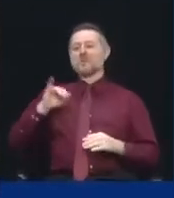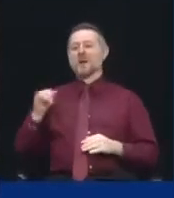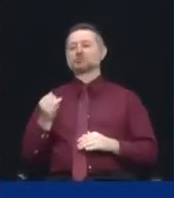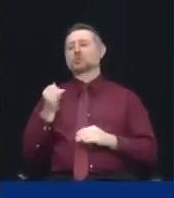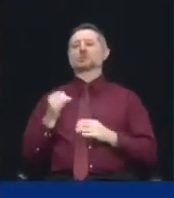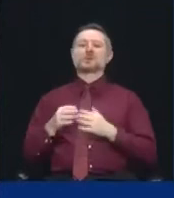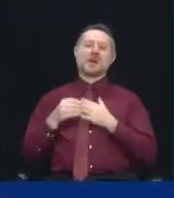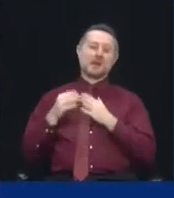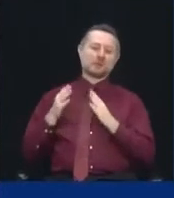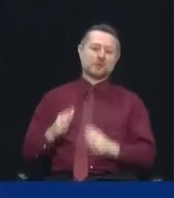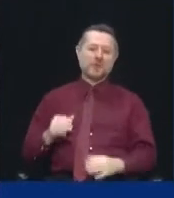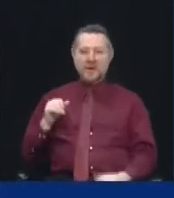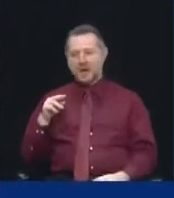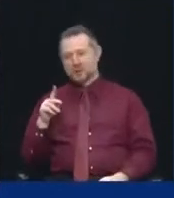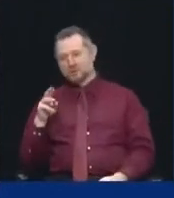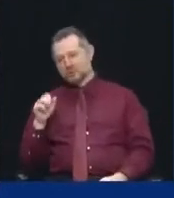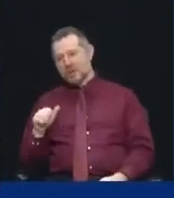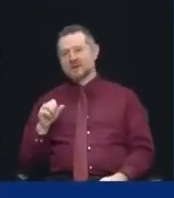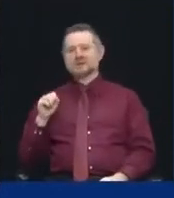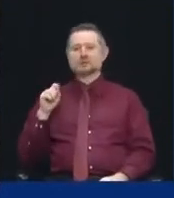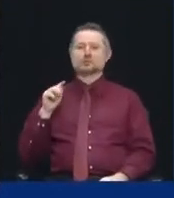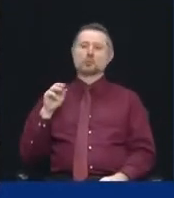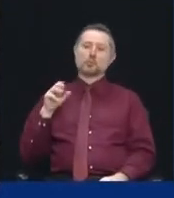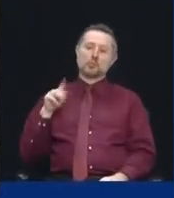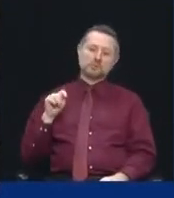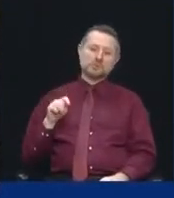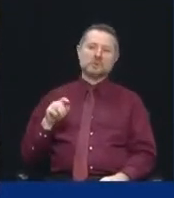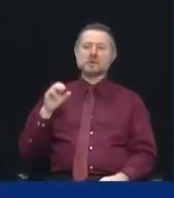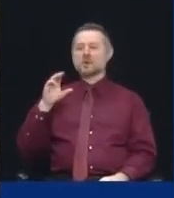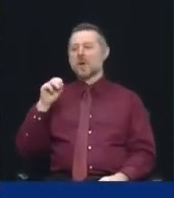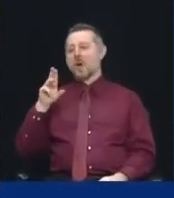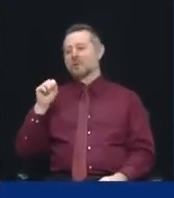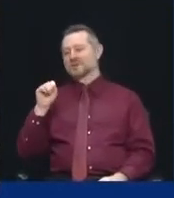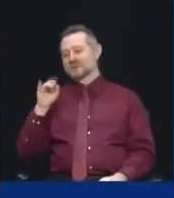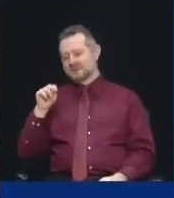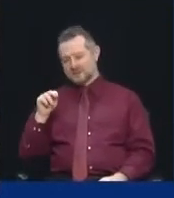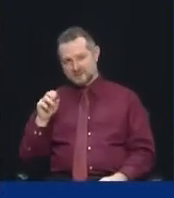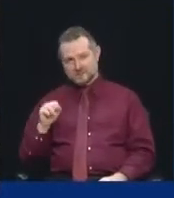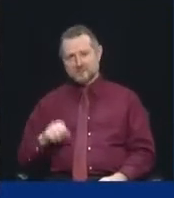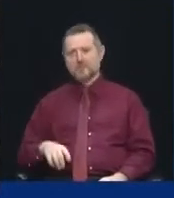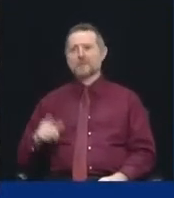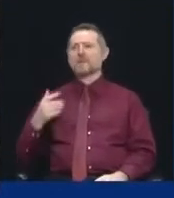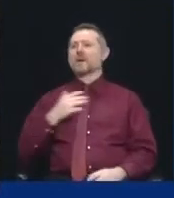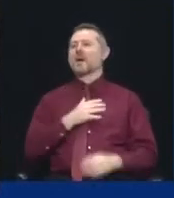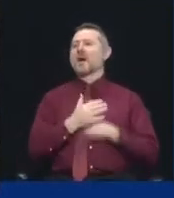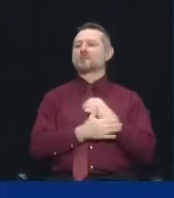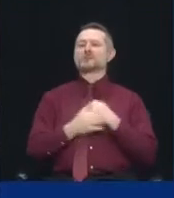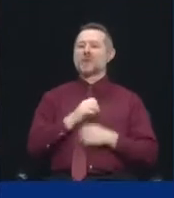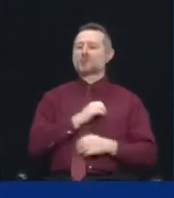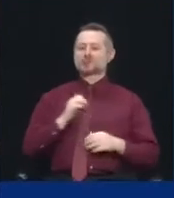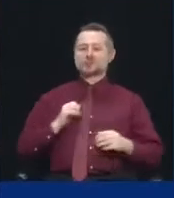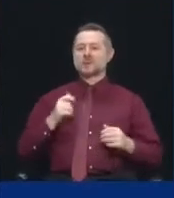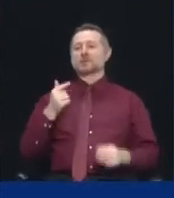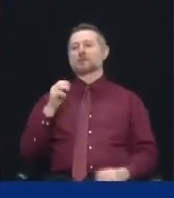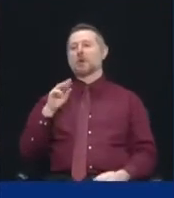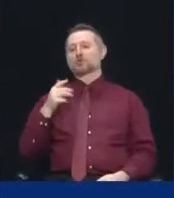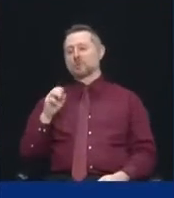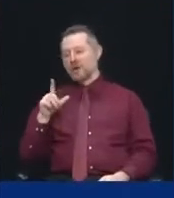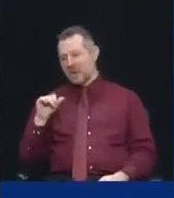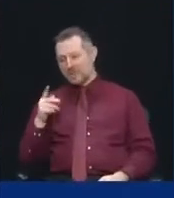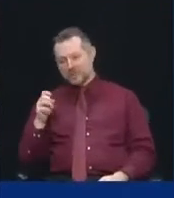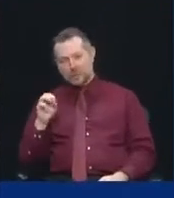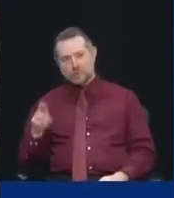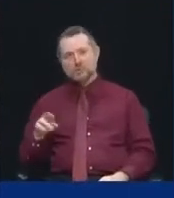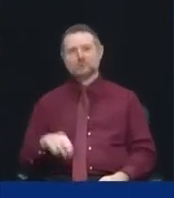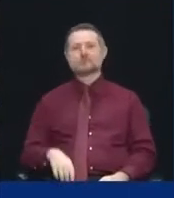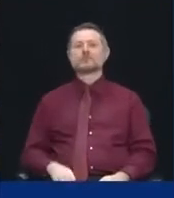and County Executive George Latimer. It is today a very special day for Yonkers.